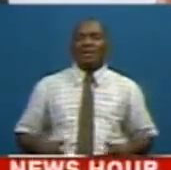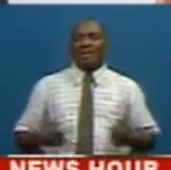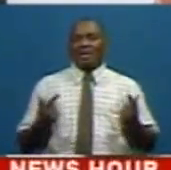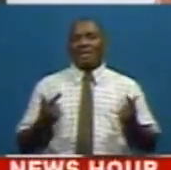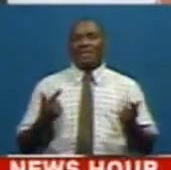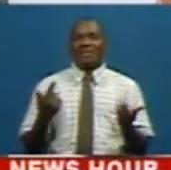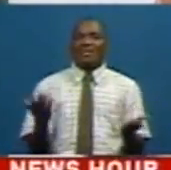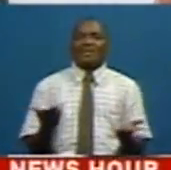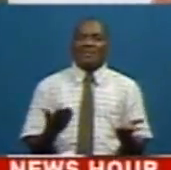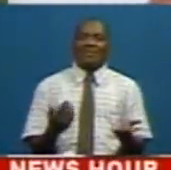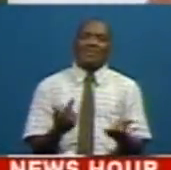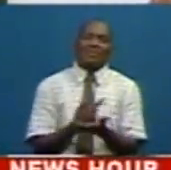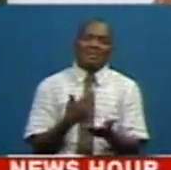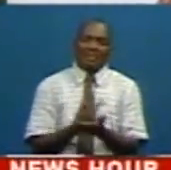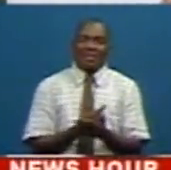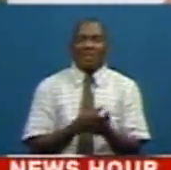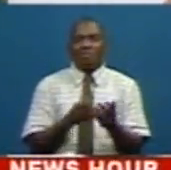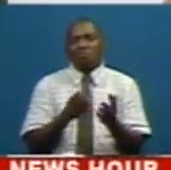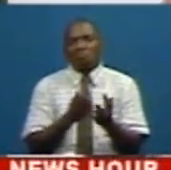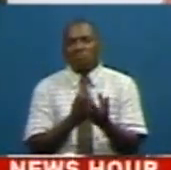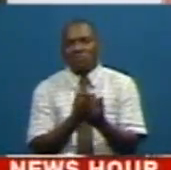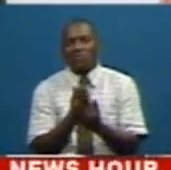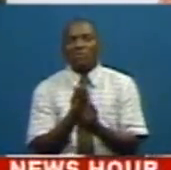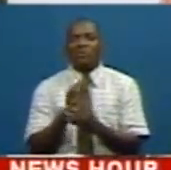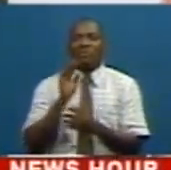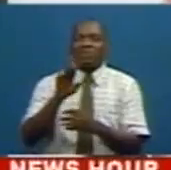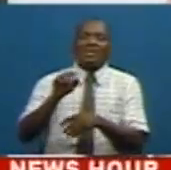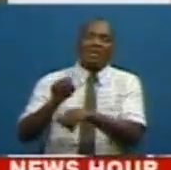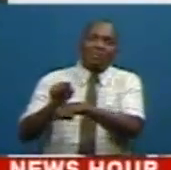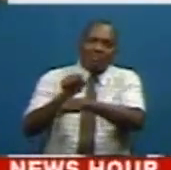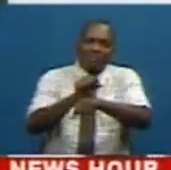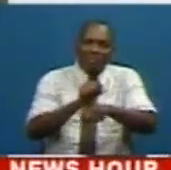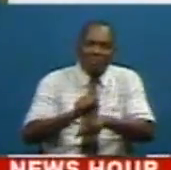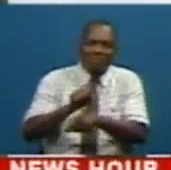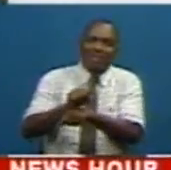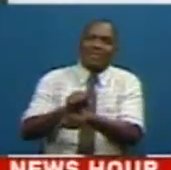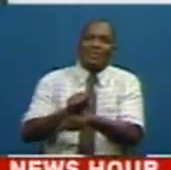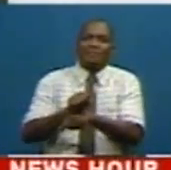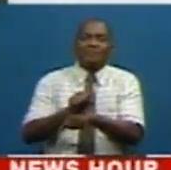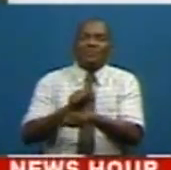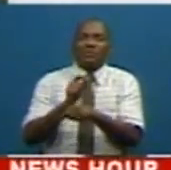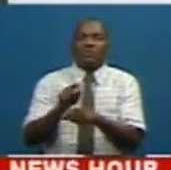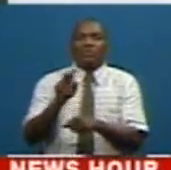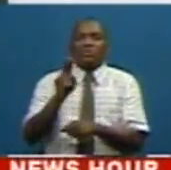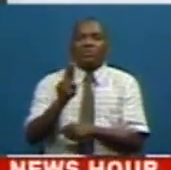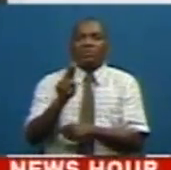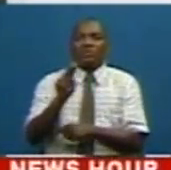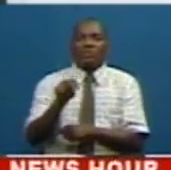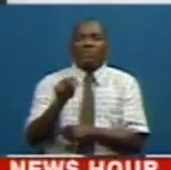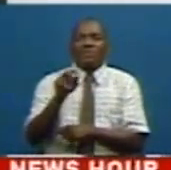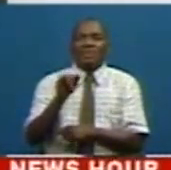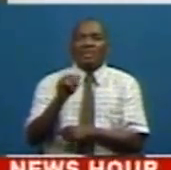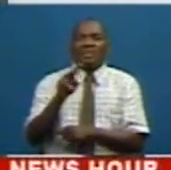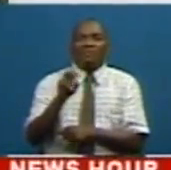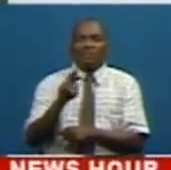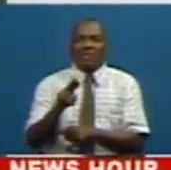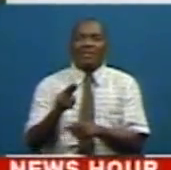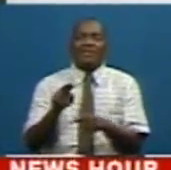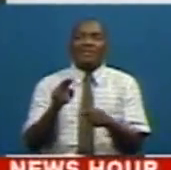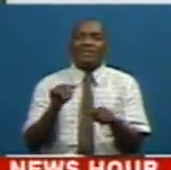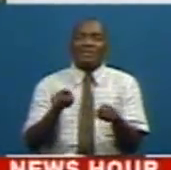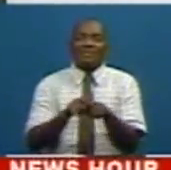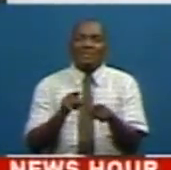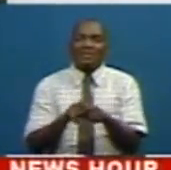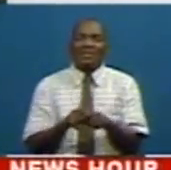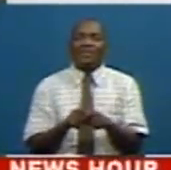ordinary Ghanaians through the work of the Unilever Foundation, and also